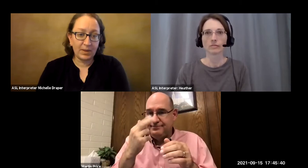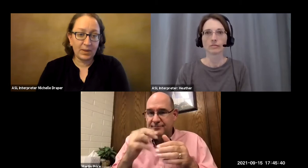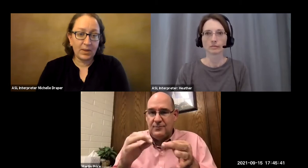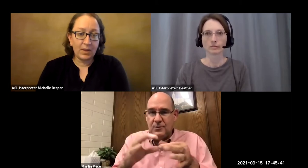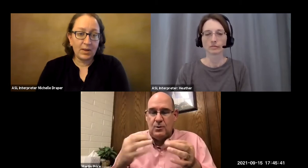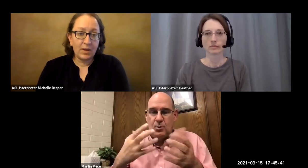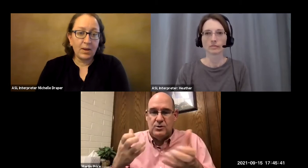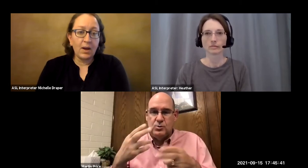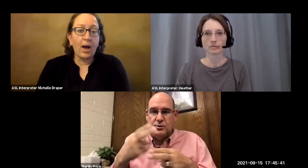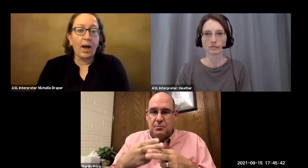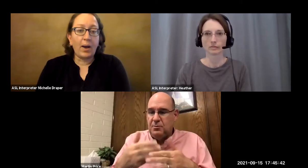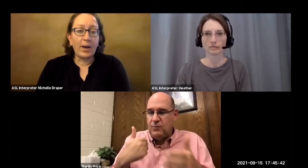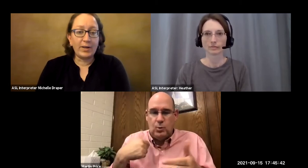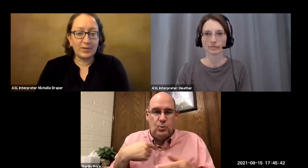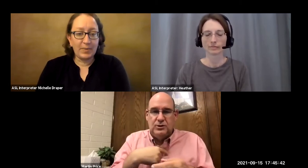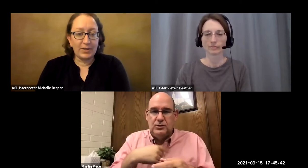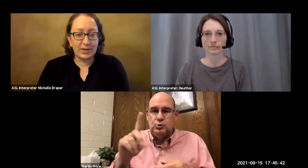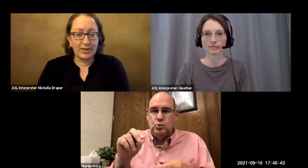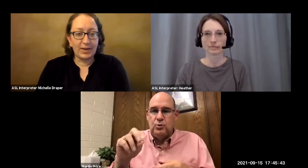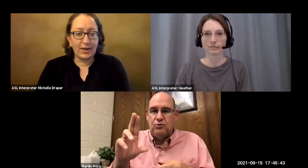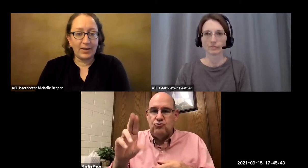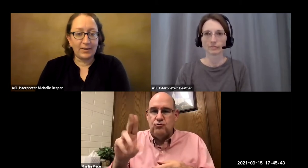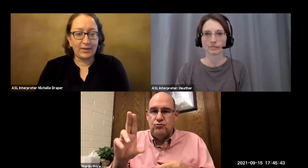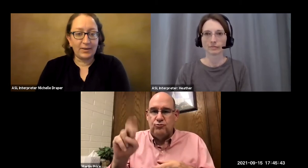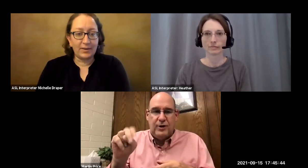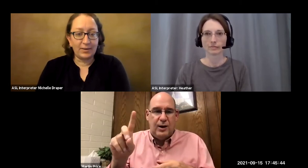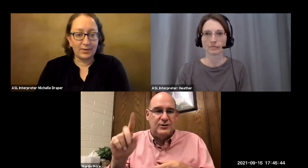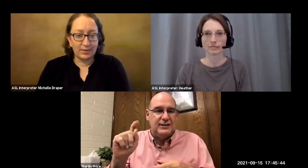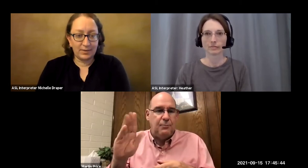well. I wanted to mention,